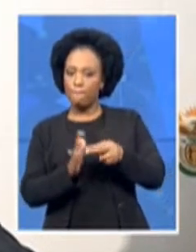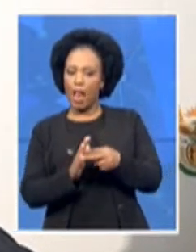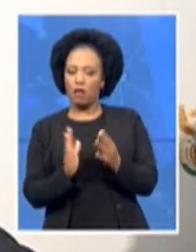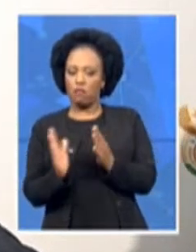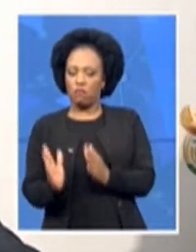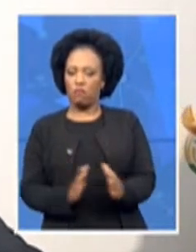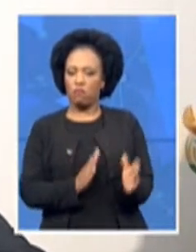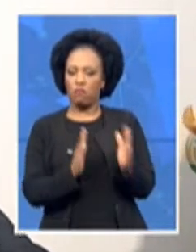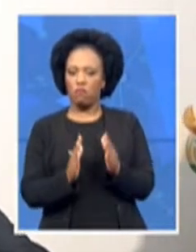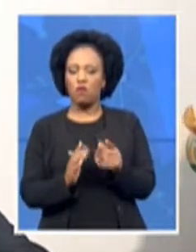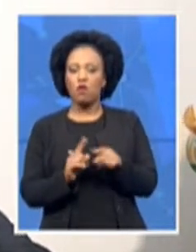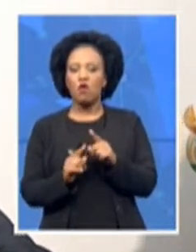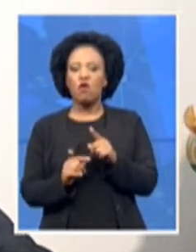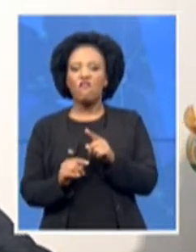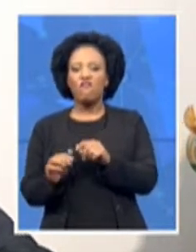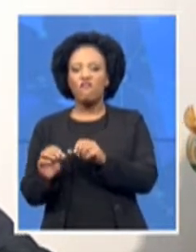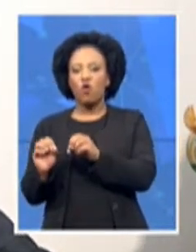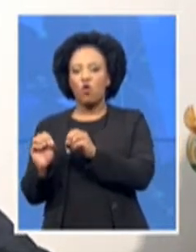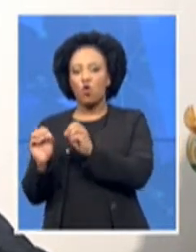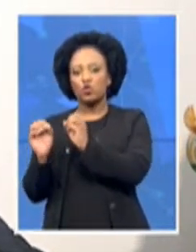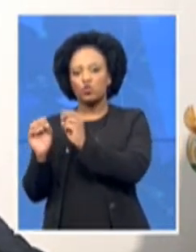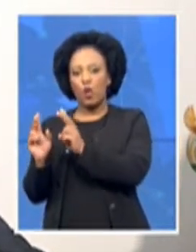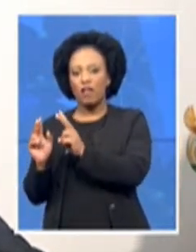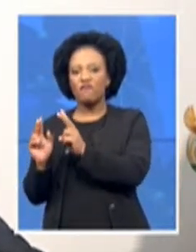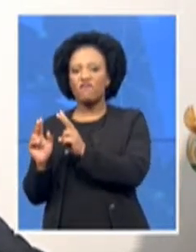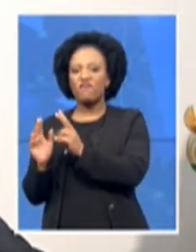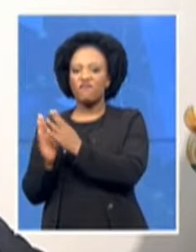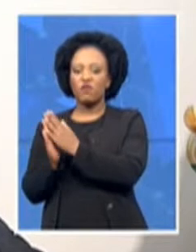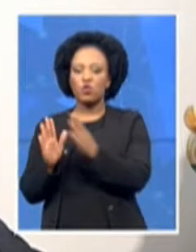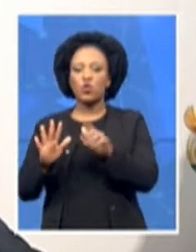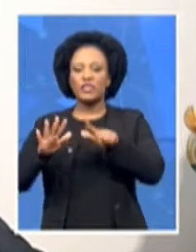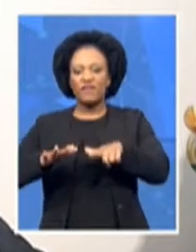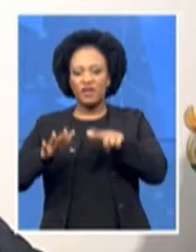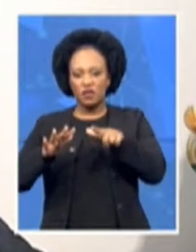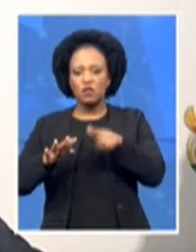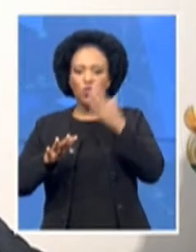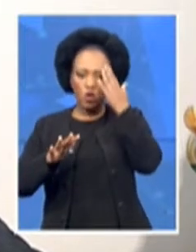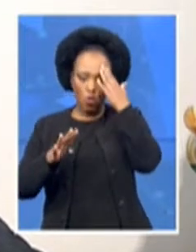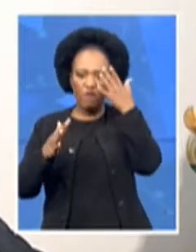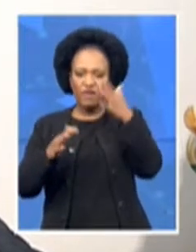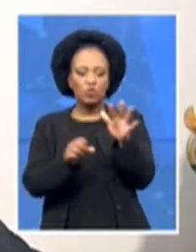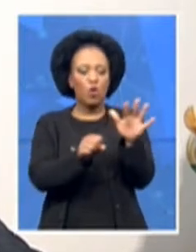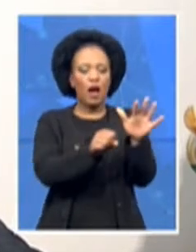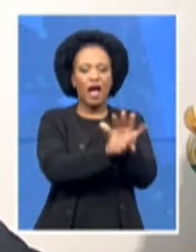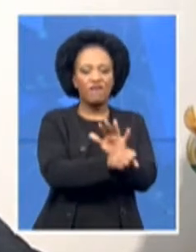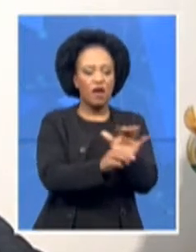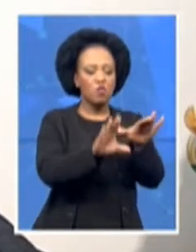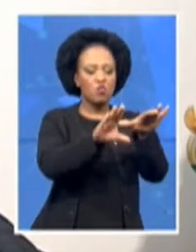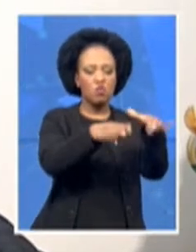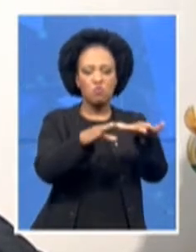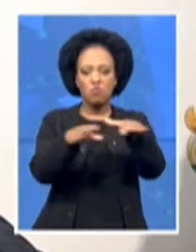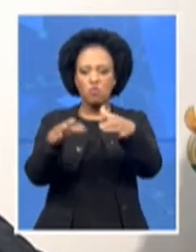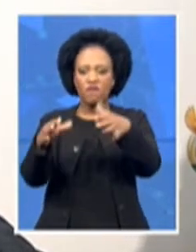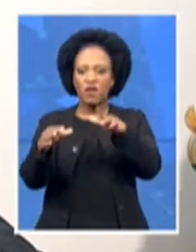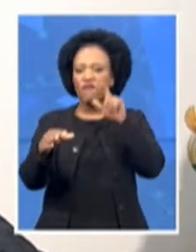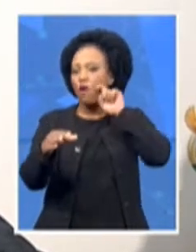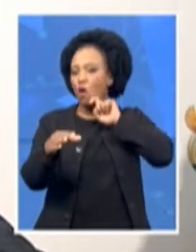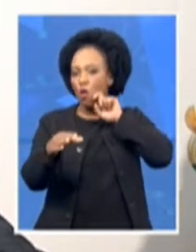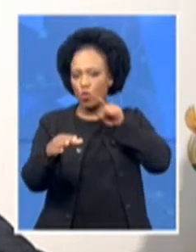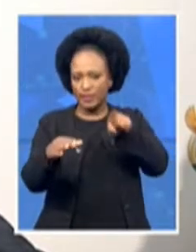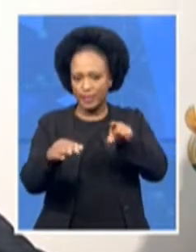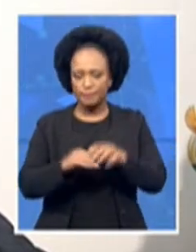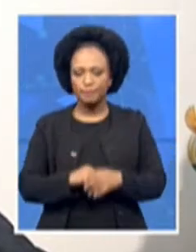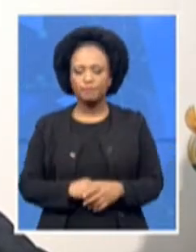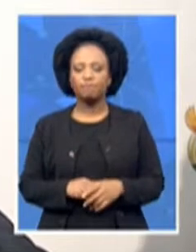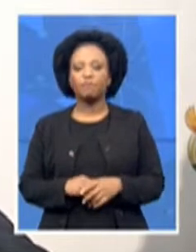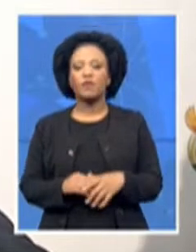then we are sure that we have done a lot, we have covered a lot of the older people. So as I conclude, I want to say that indeed,